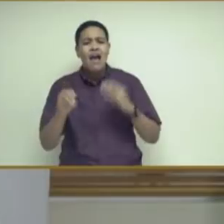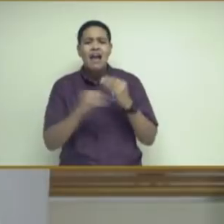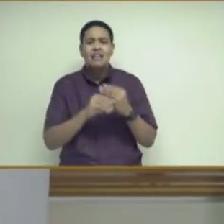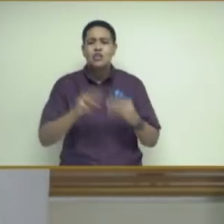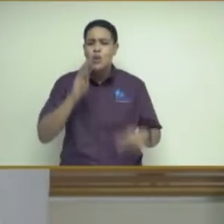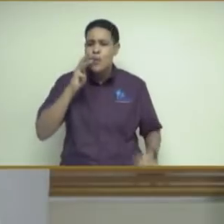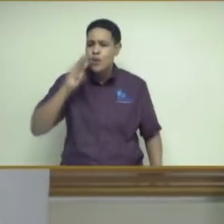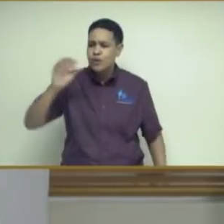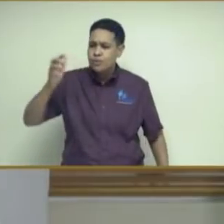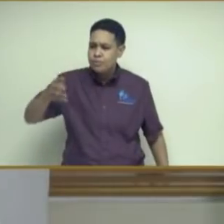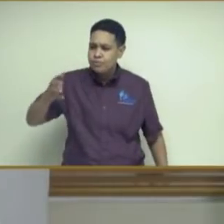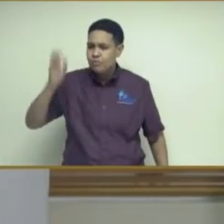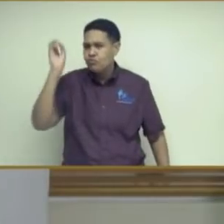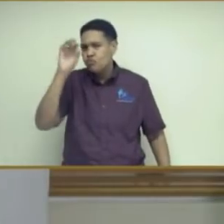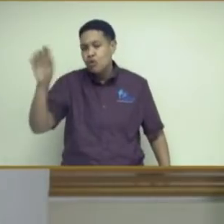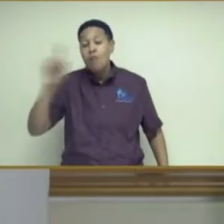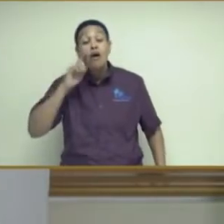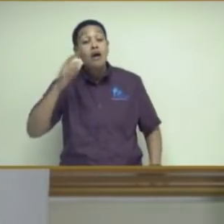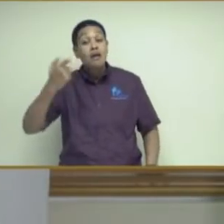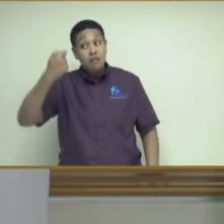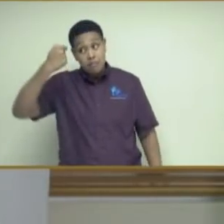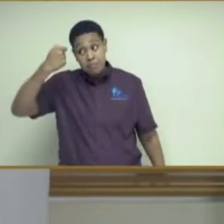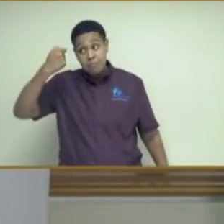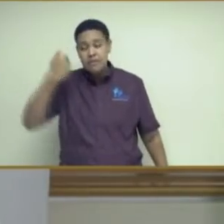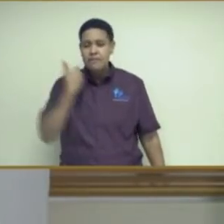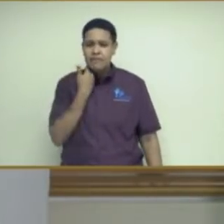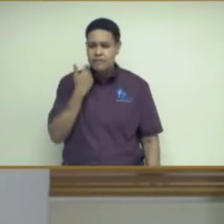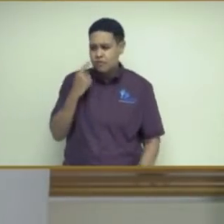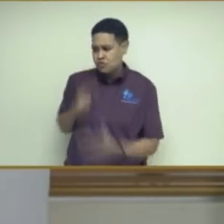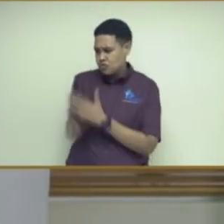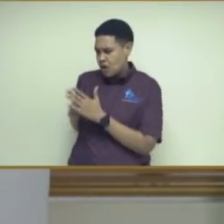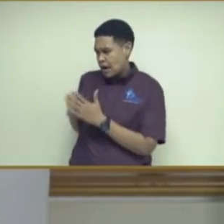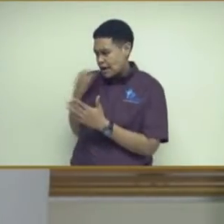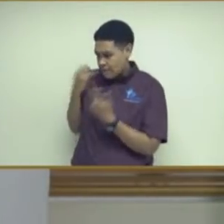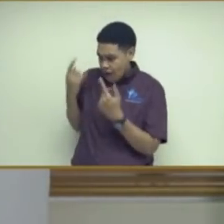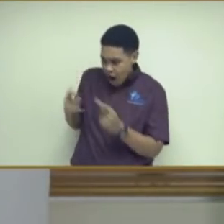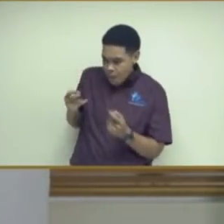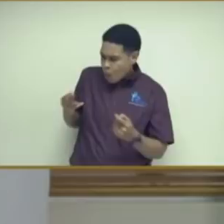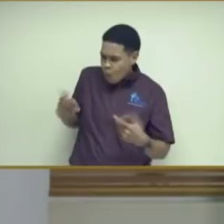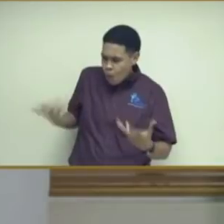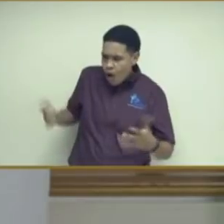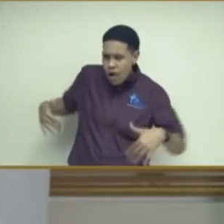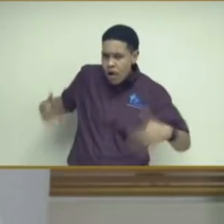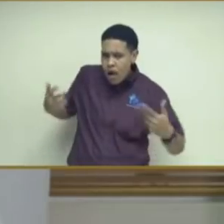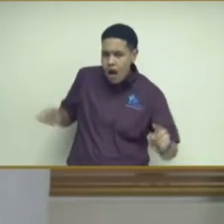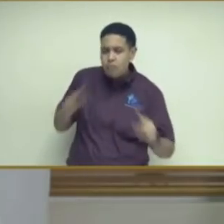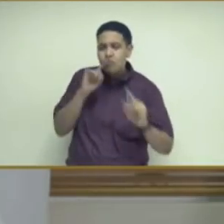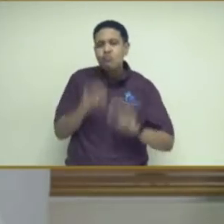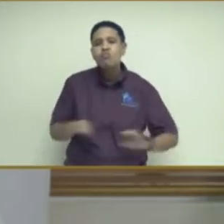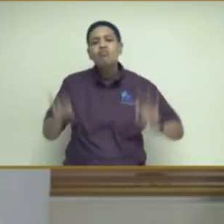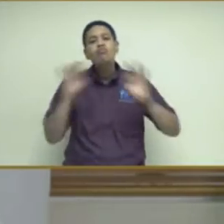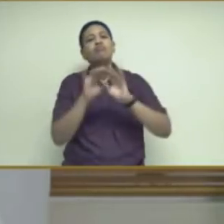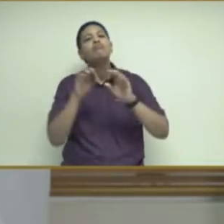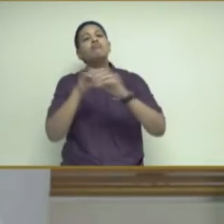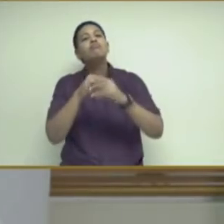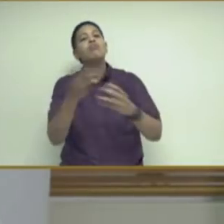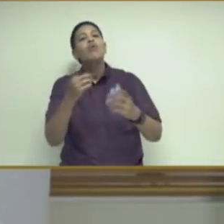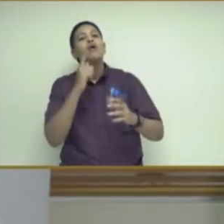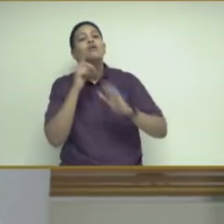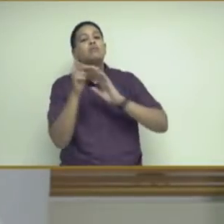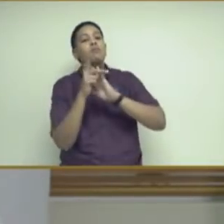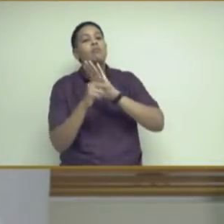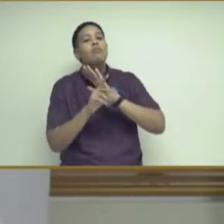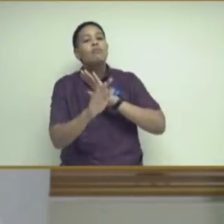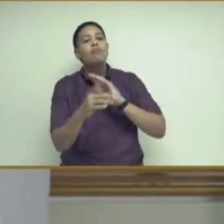water. Temperature checks for staff entering premises not being done, which is a critical component of the